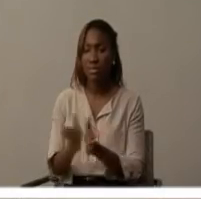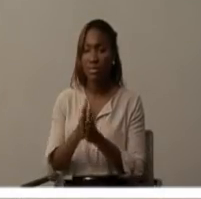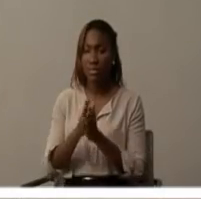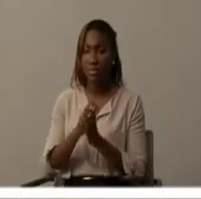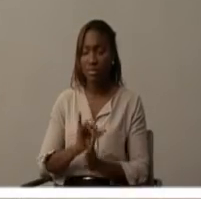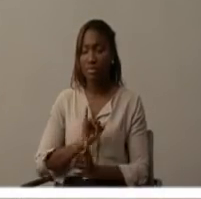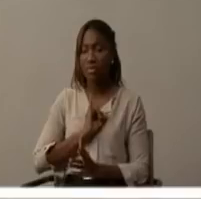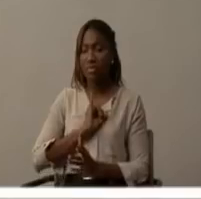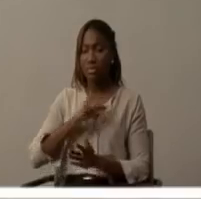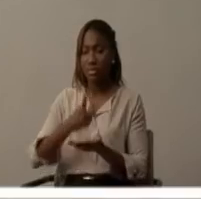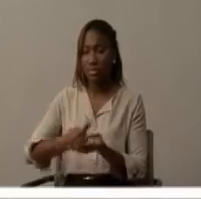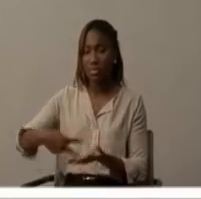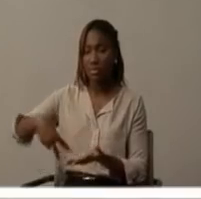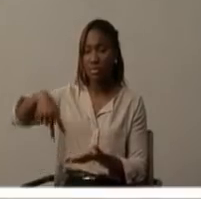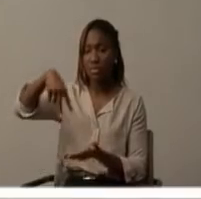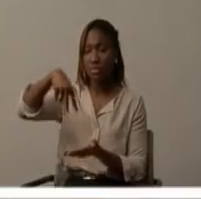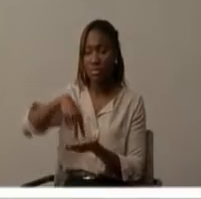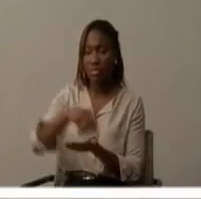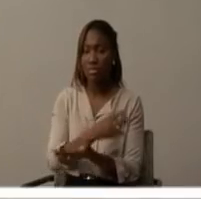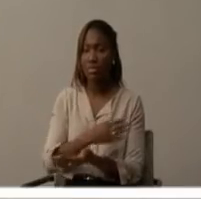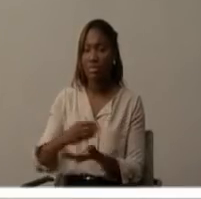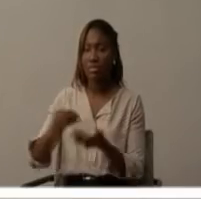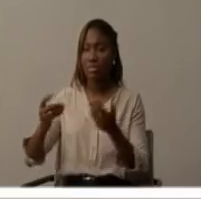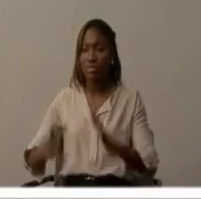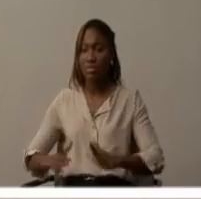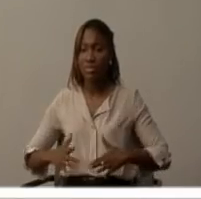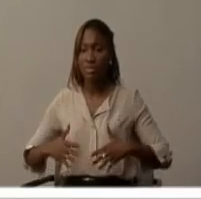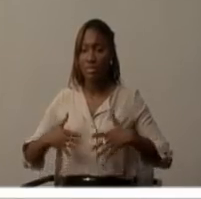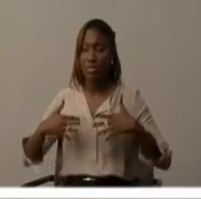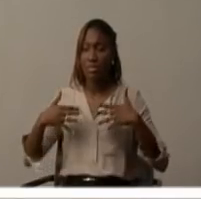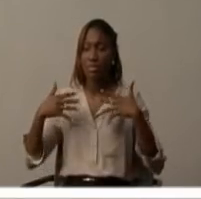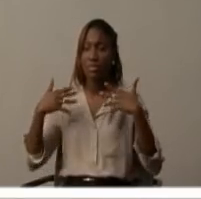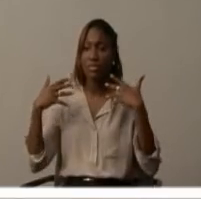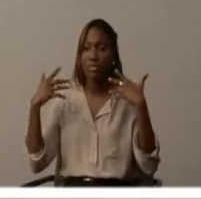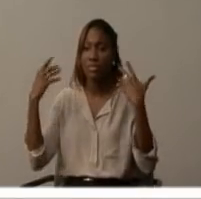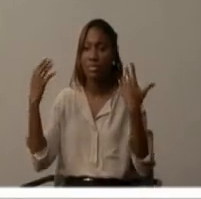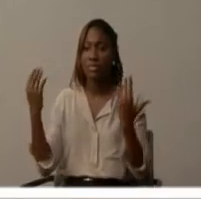I am the resurrection and the